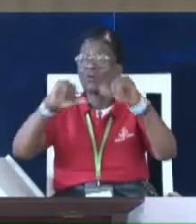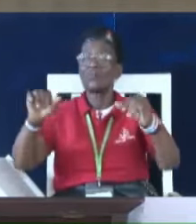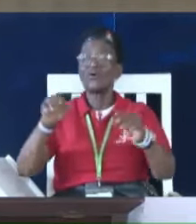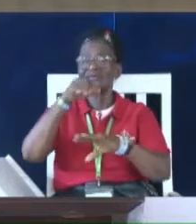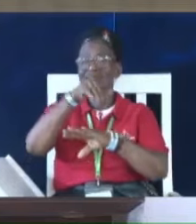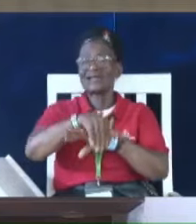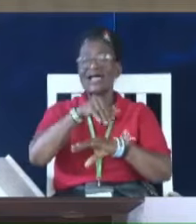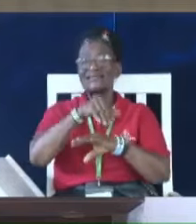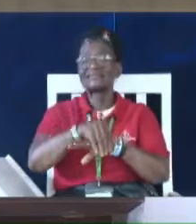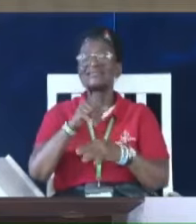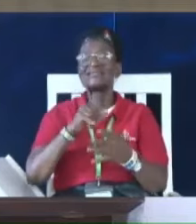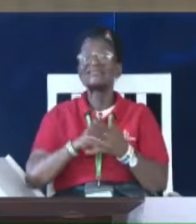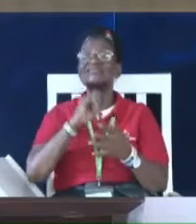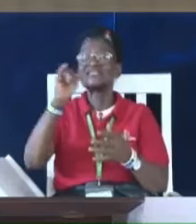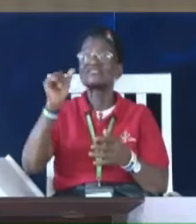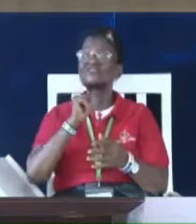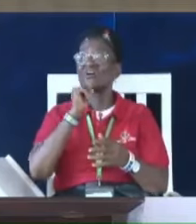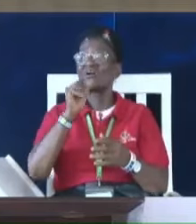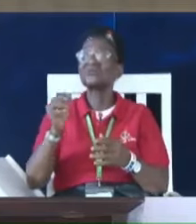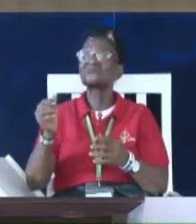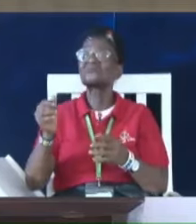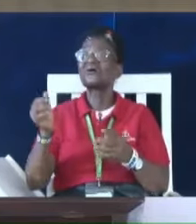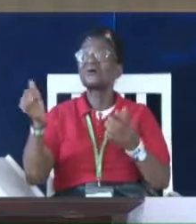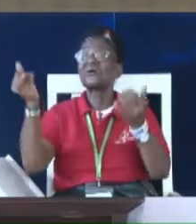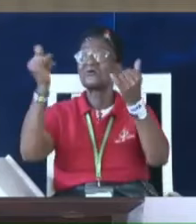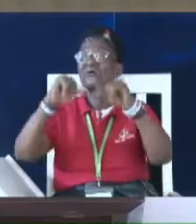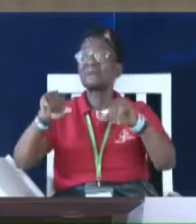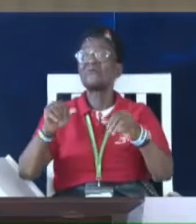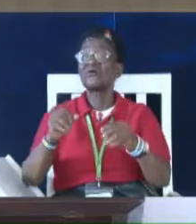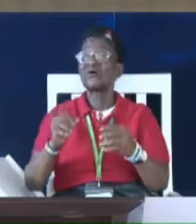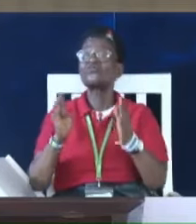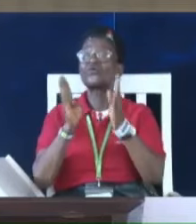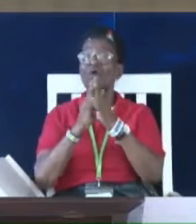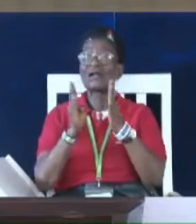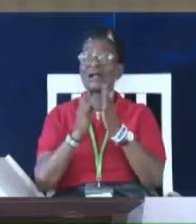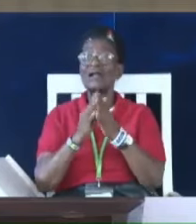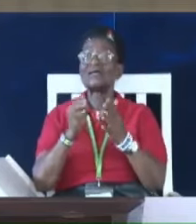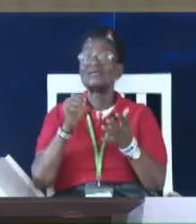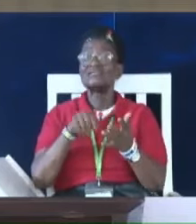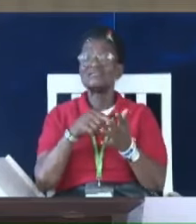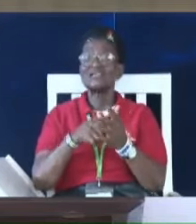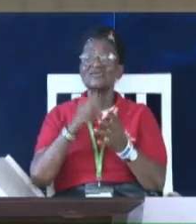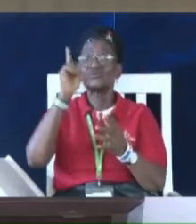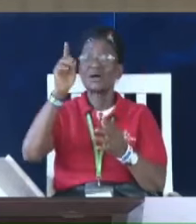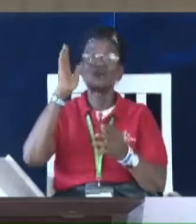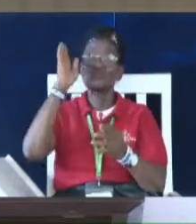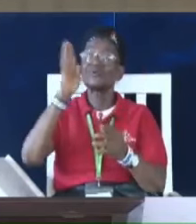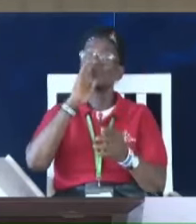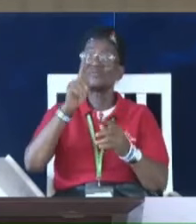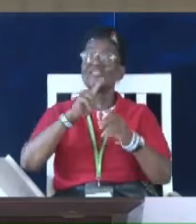And this is not an ordinary Congress. This one is going to be different.